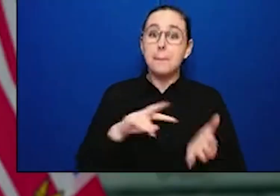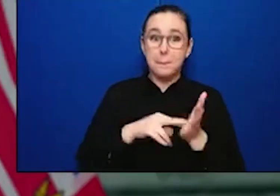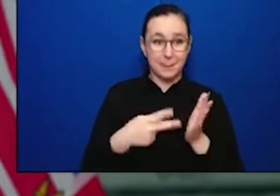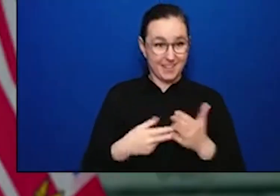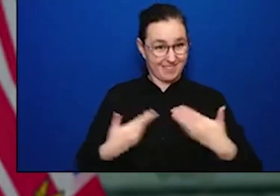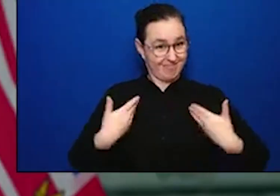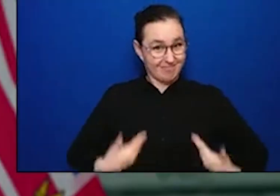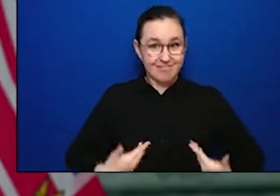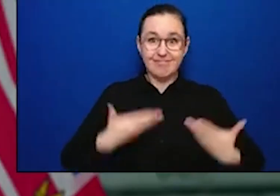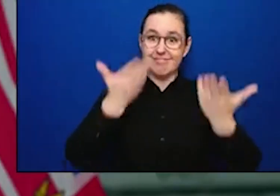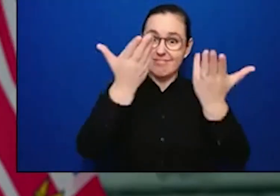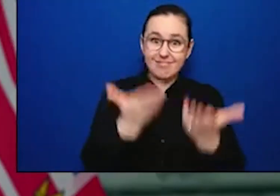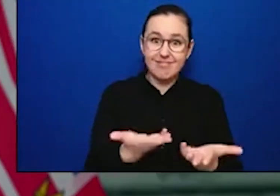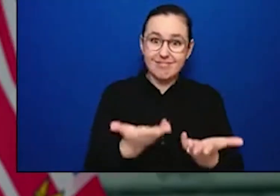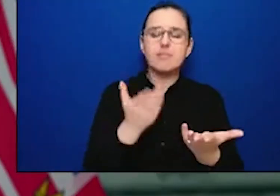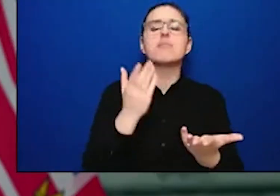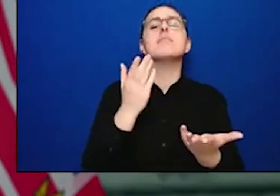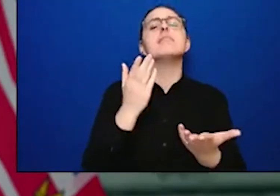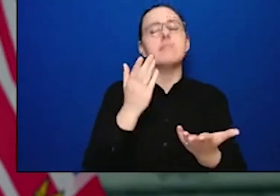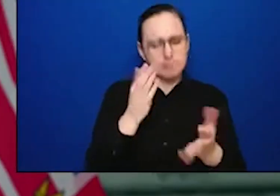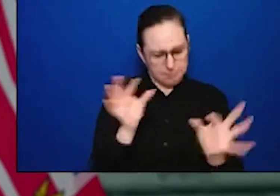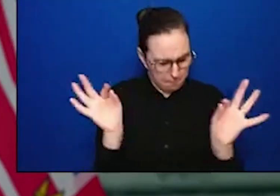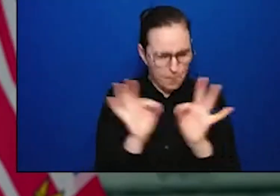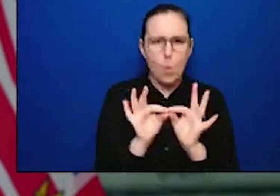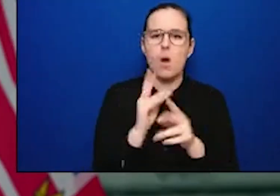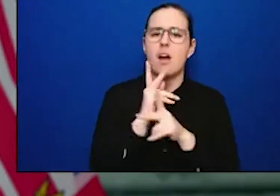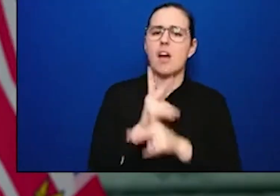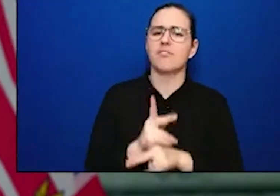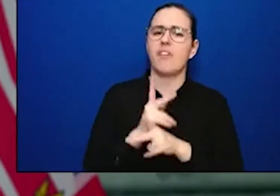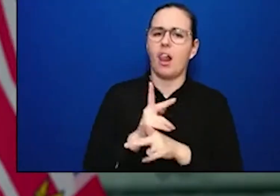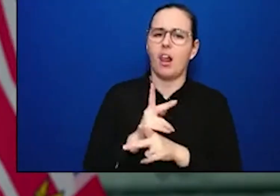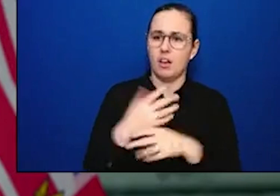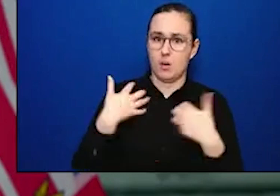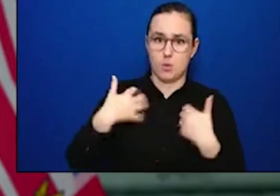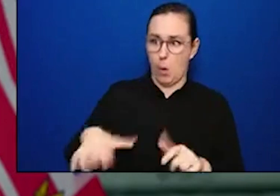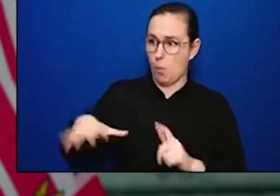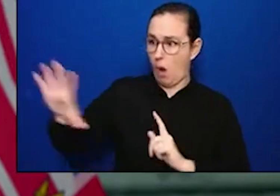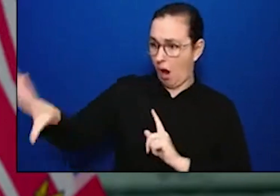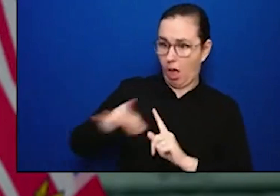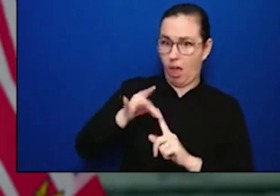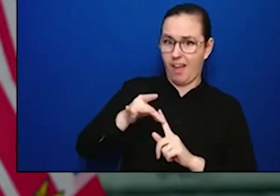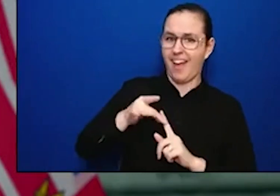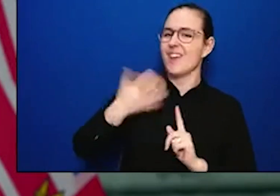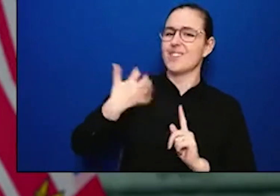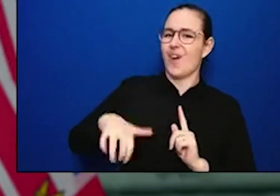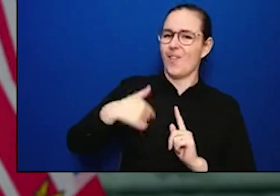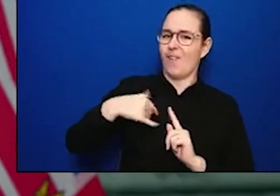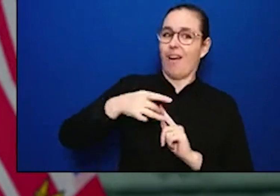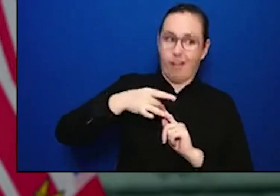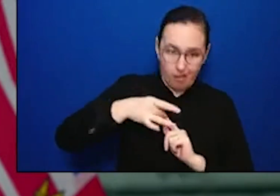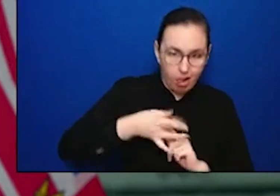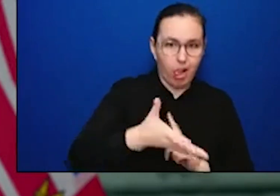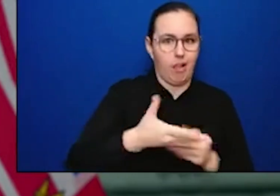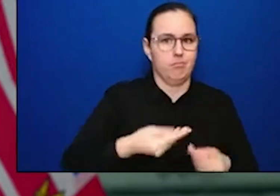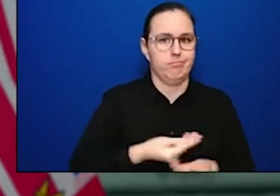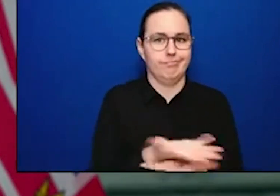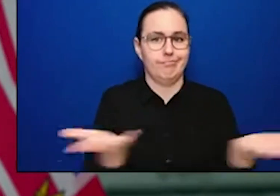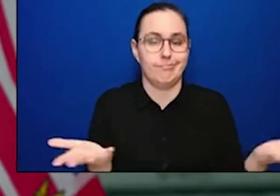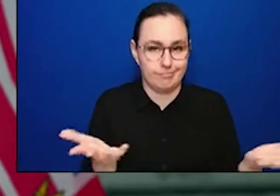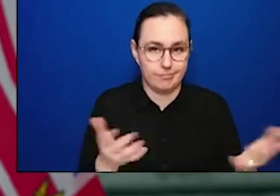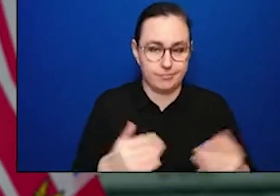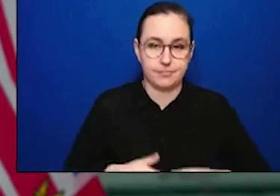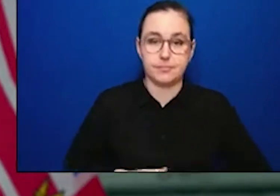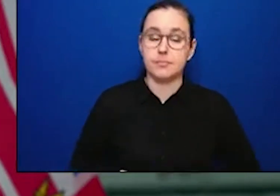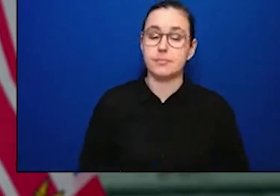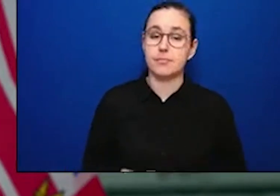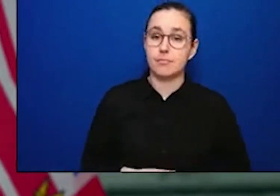And our challenge across the board in the next few weeks will be dealing with high numbers of people who are off ill.